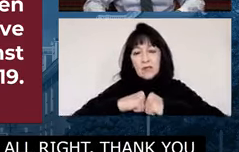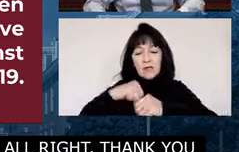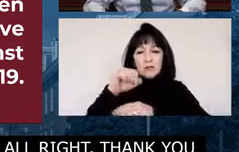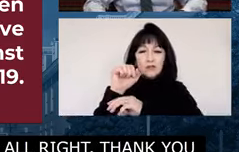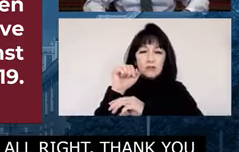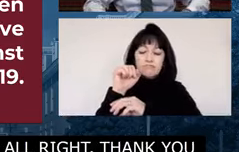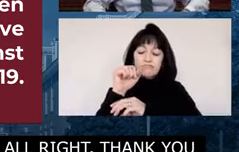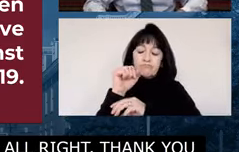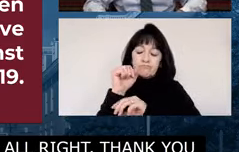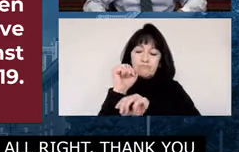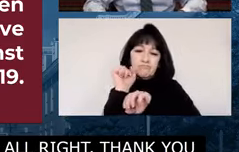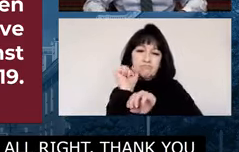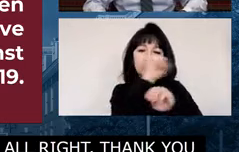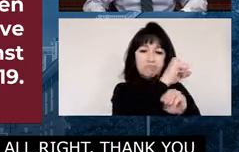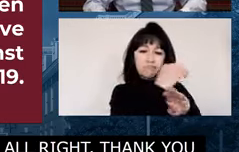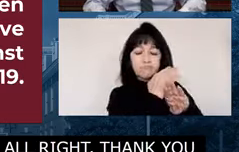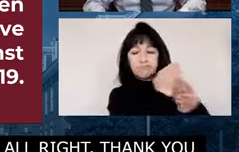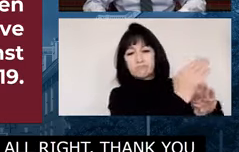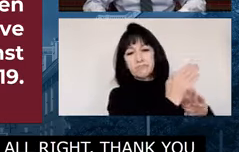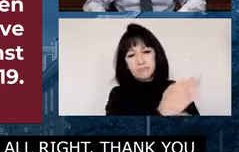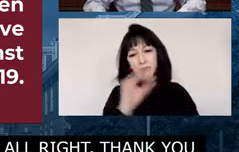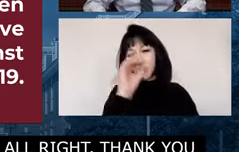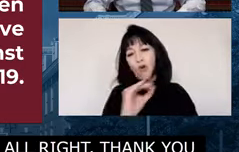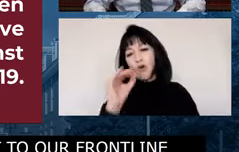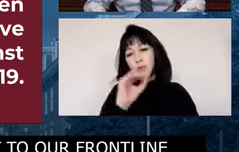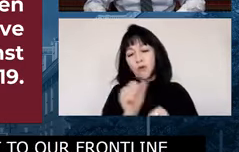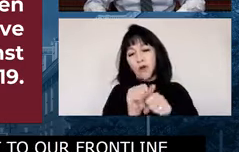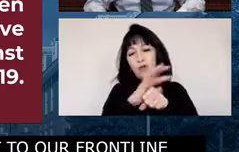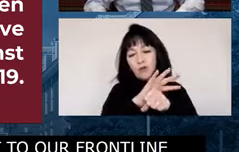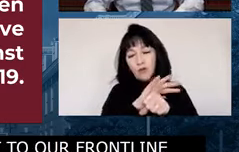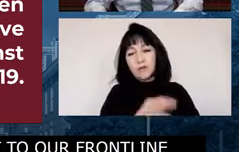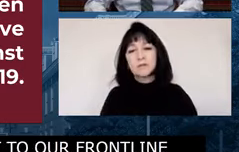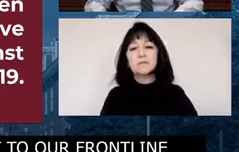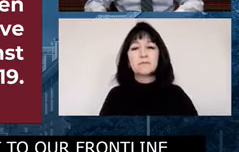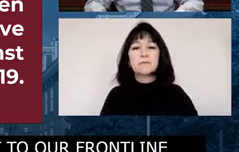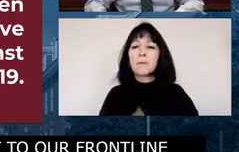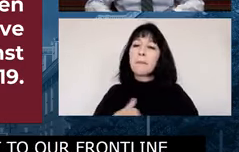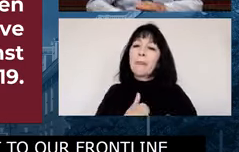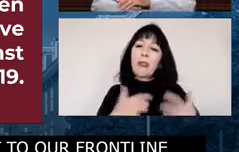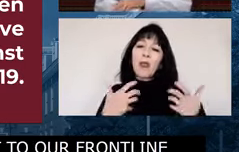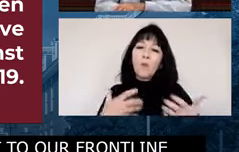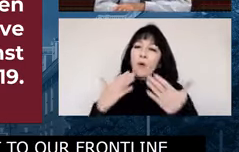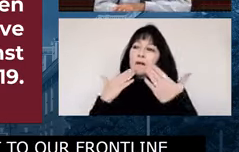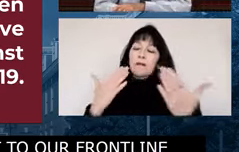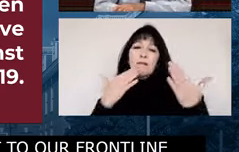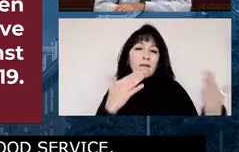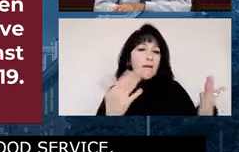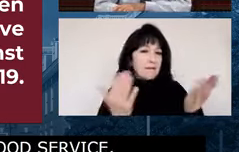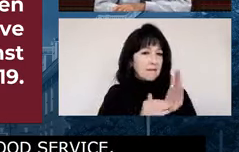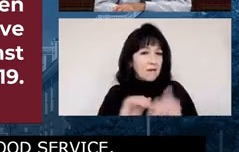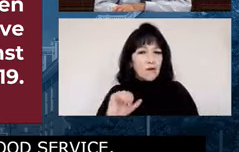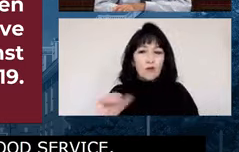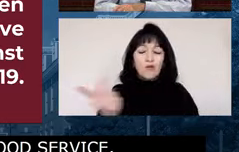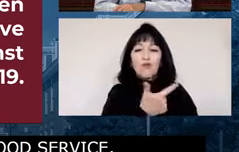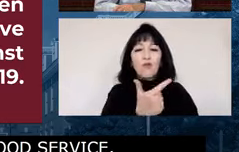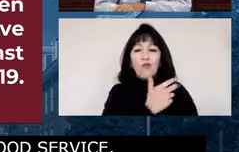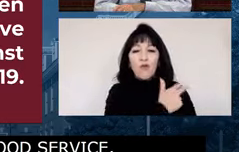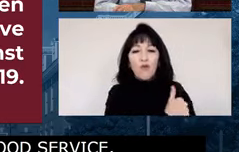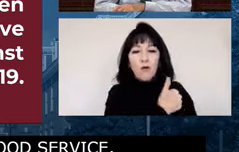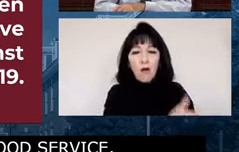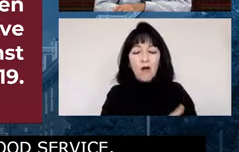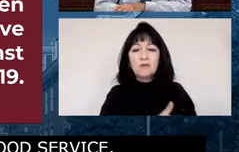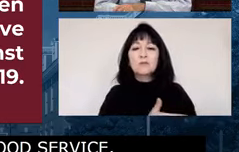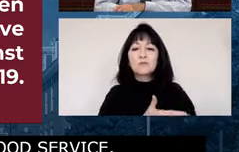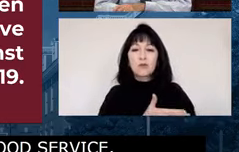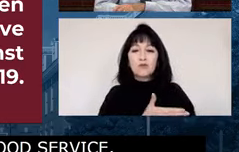workers, nurses, physicians, food service, maintenance, you name it, everybody at the hospitals, and our National Guardsmen and women